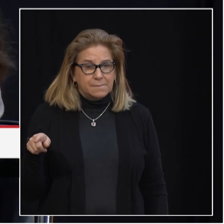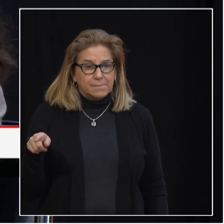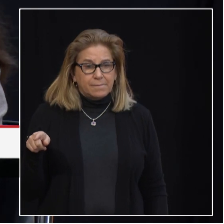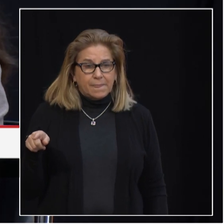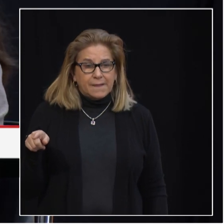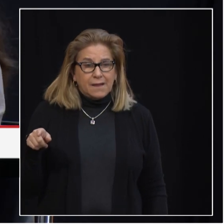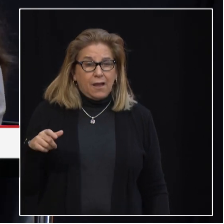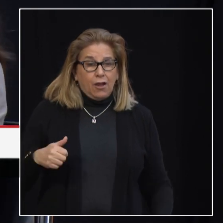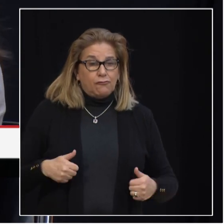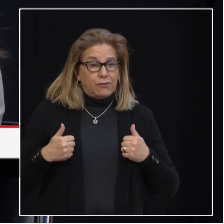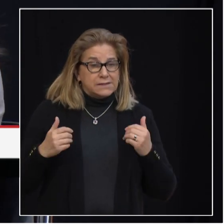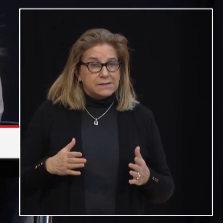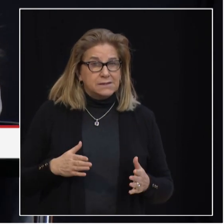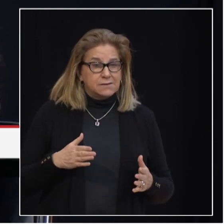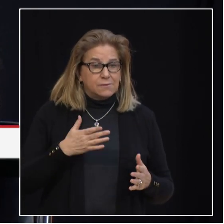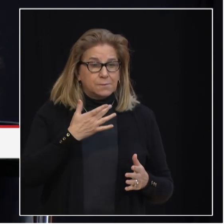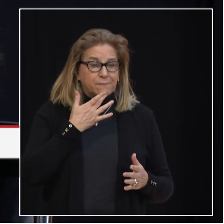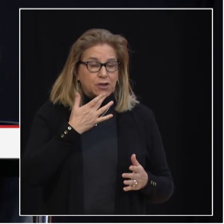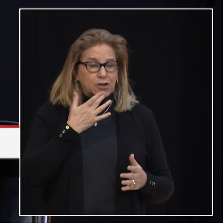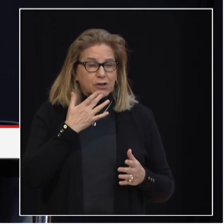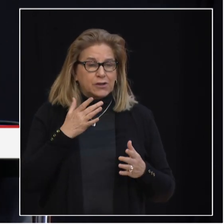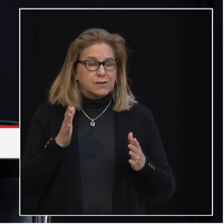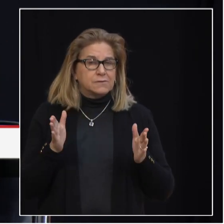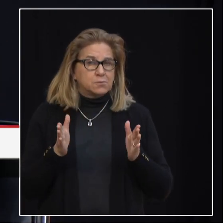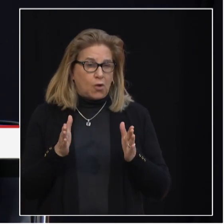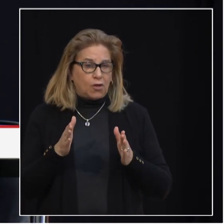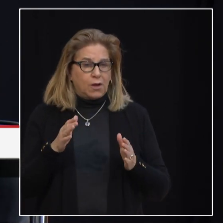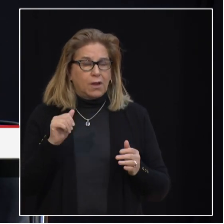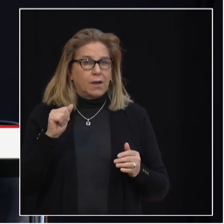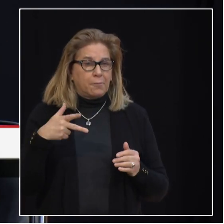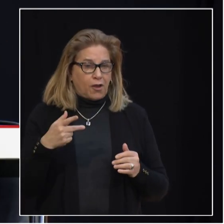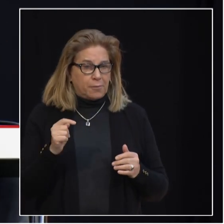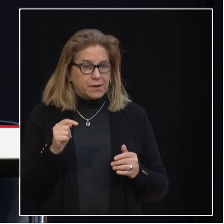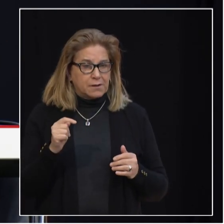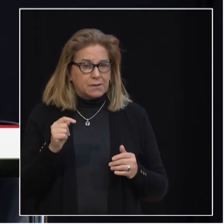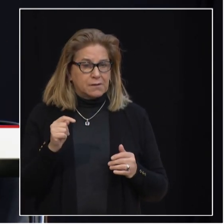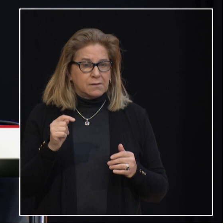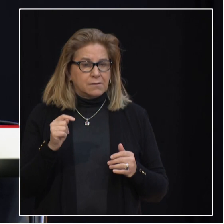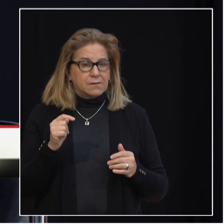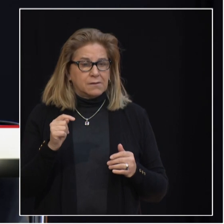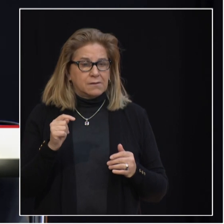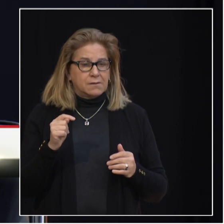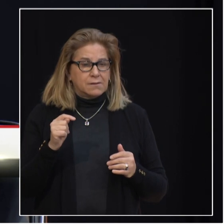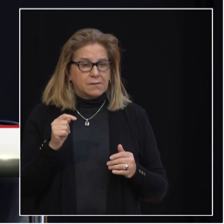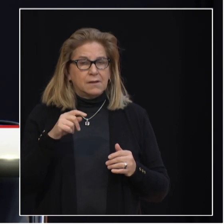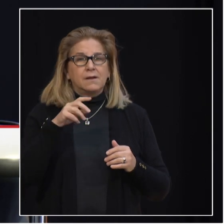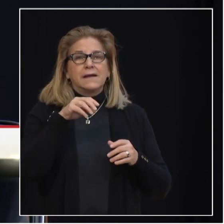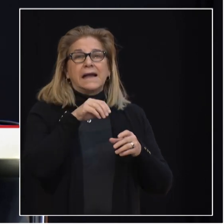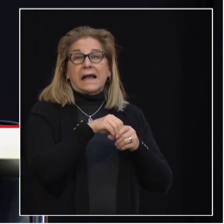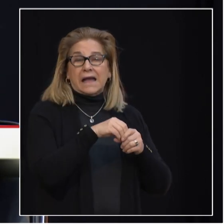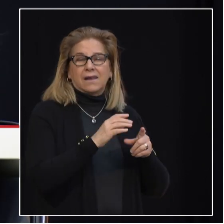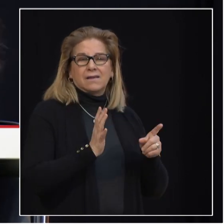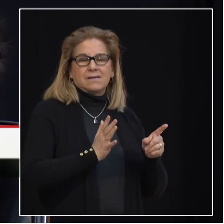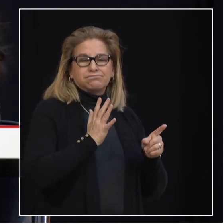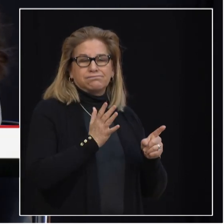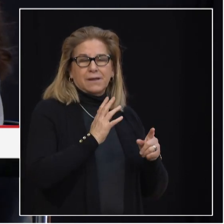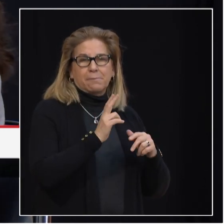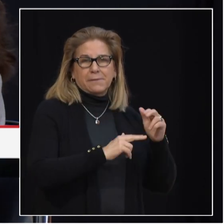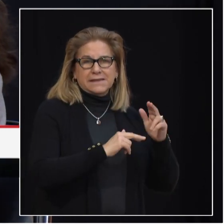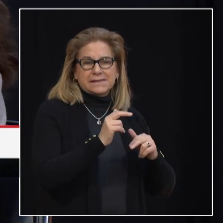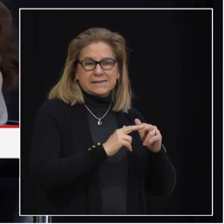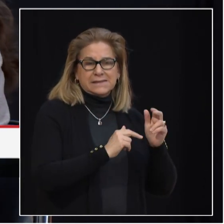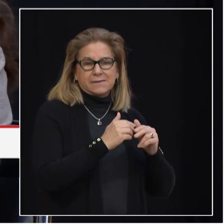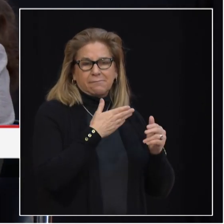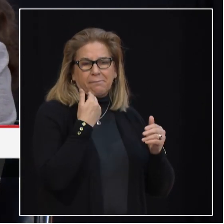coming back to the market, even when there is activity. And then we're seeing space coming back to the market because some tenants are able to leverage hybrid and remote